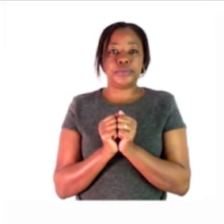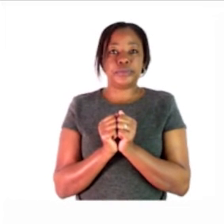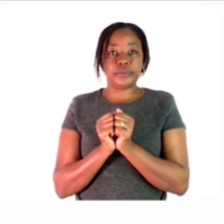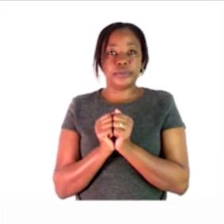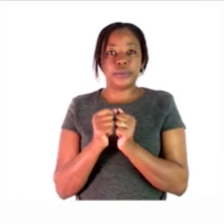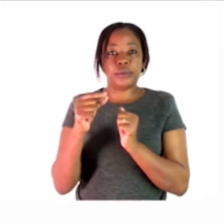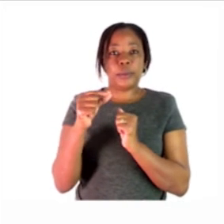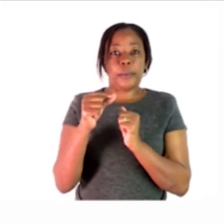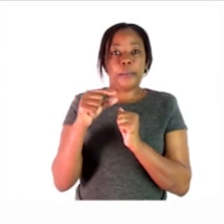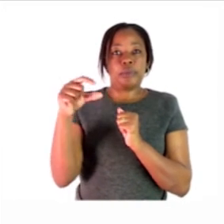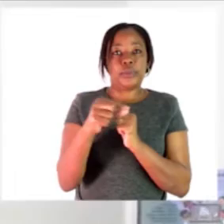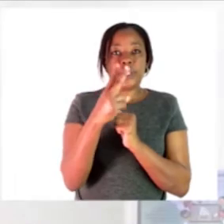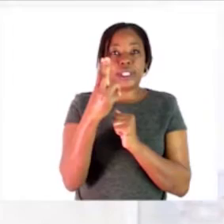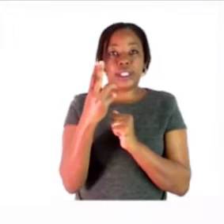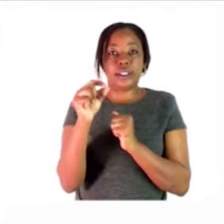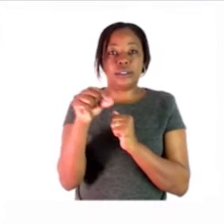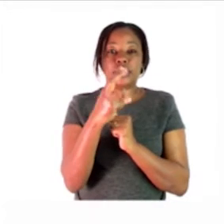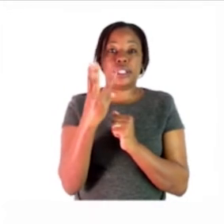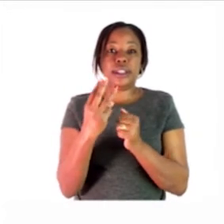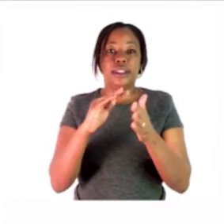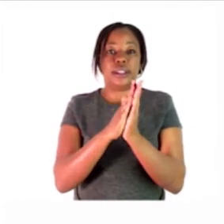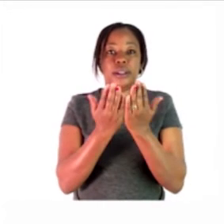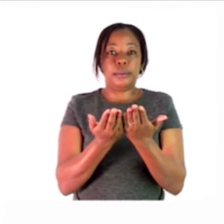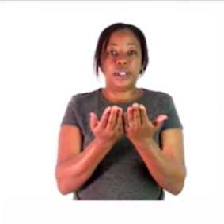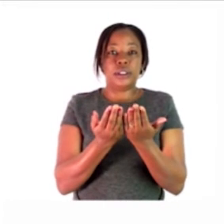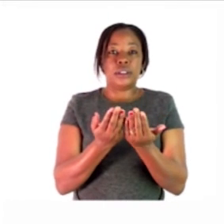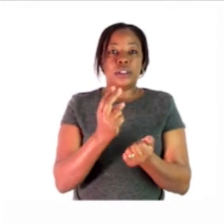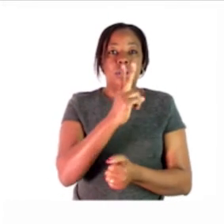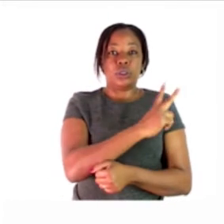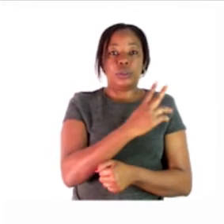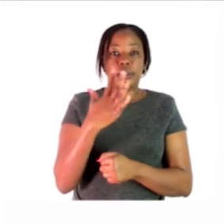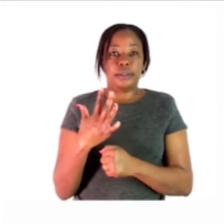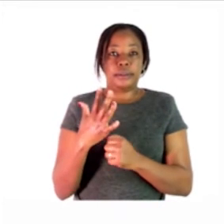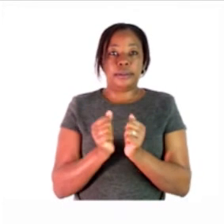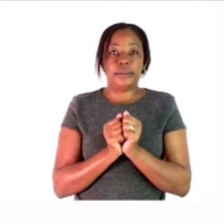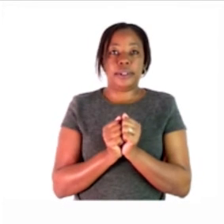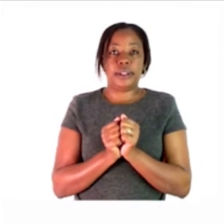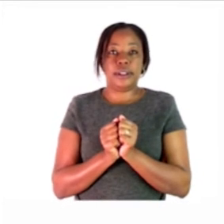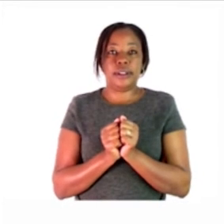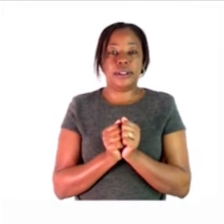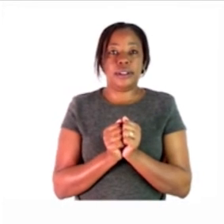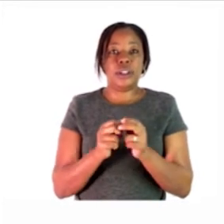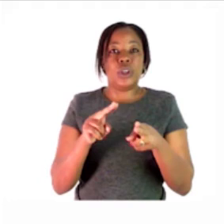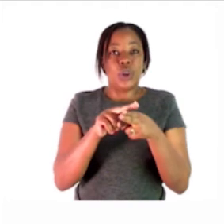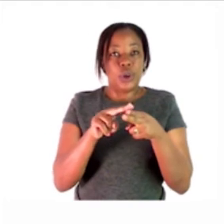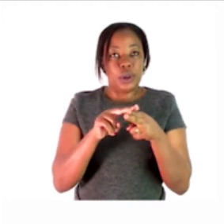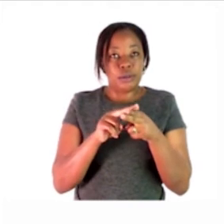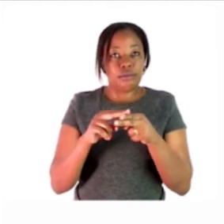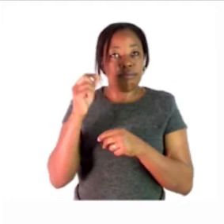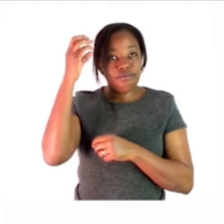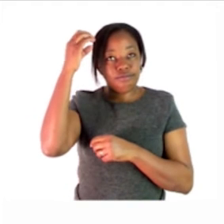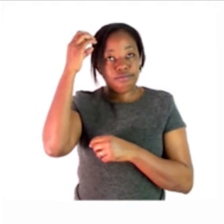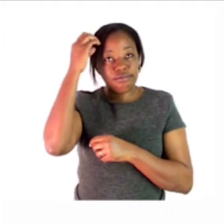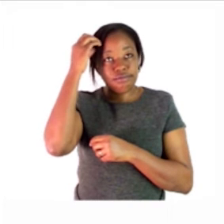Grade 3s, come with me. Yours is a bit challenging now. You have to use your brains and you have to check.